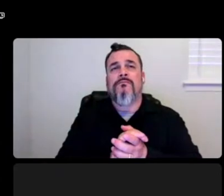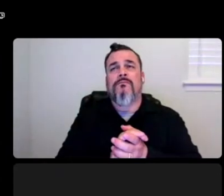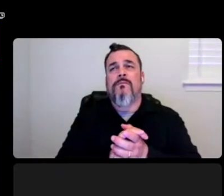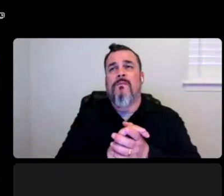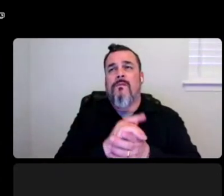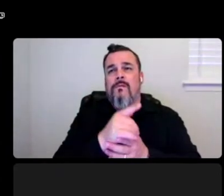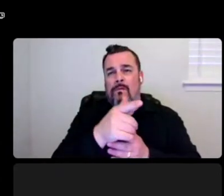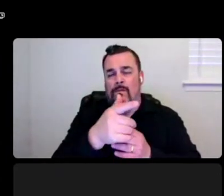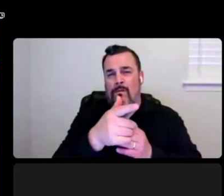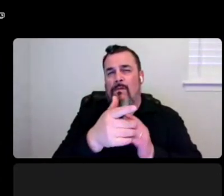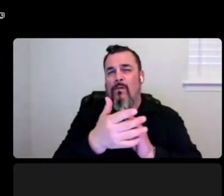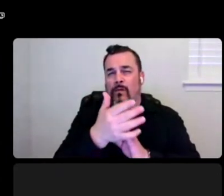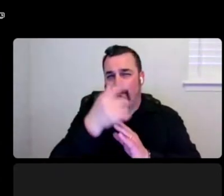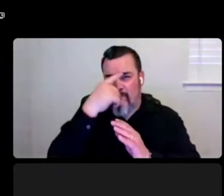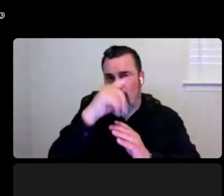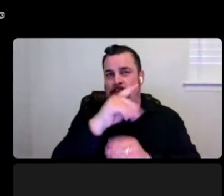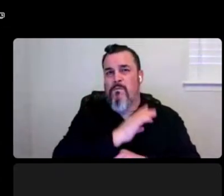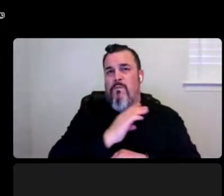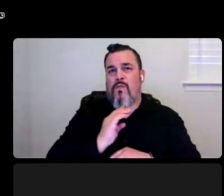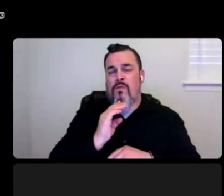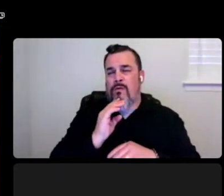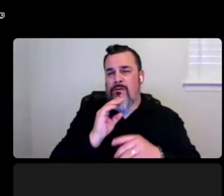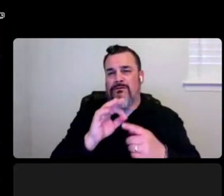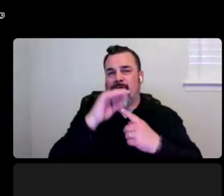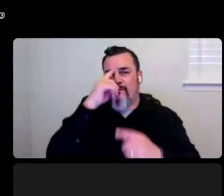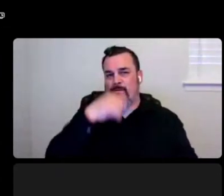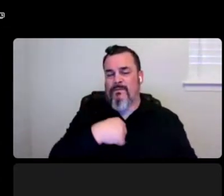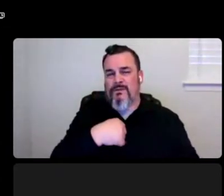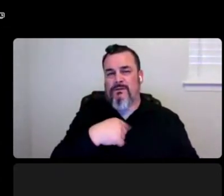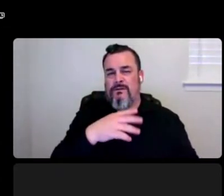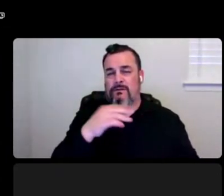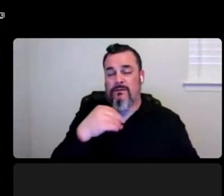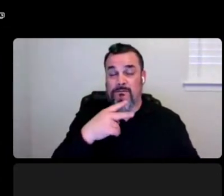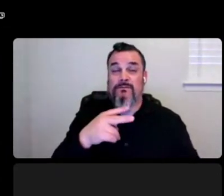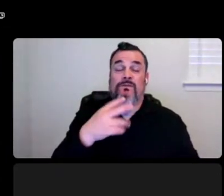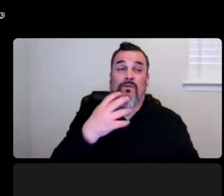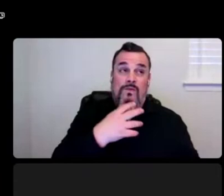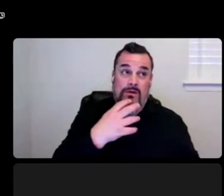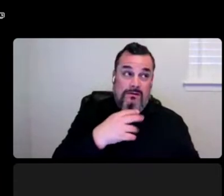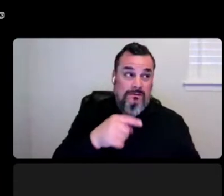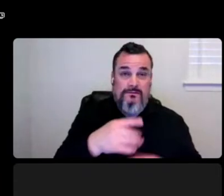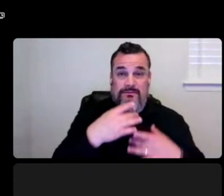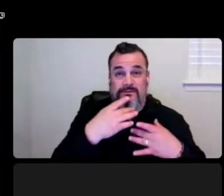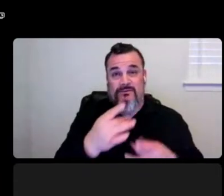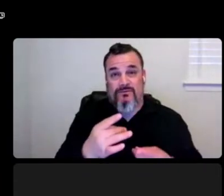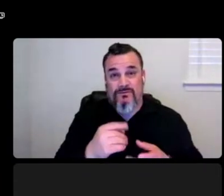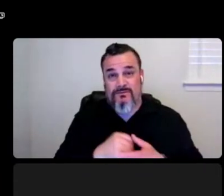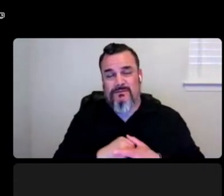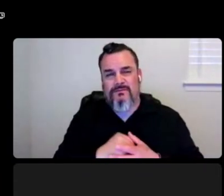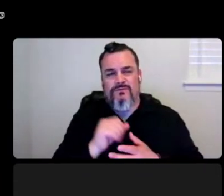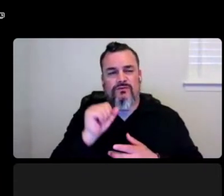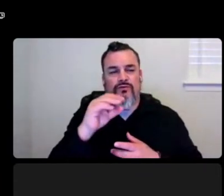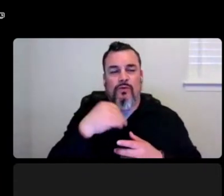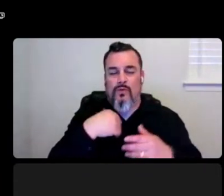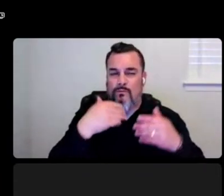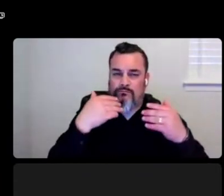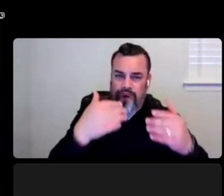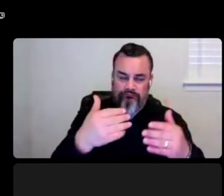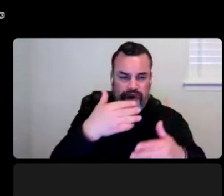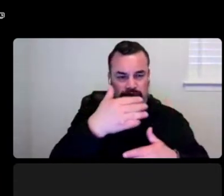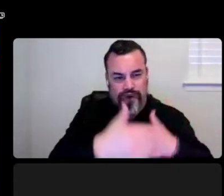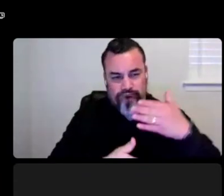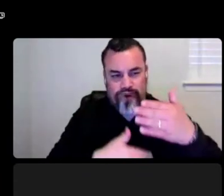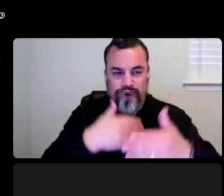running for board except for me. And I go, wow, this is interesting. So we went through the